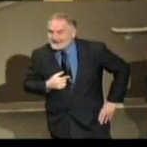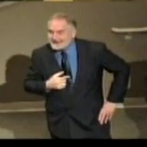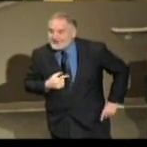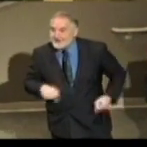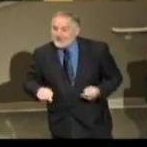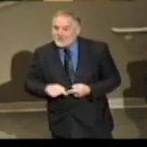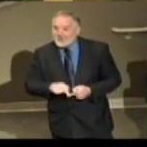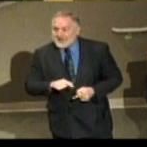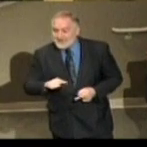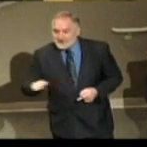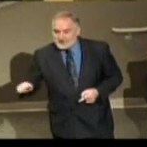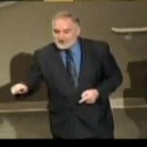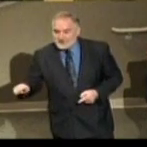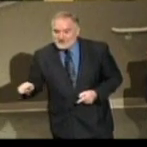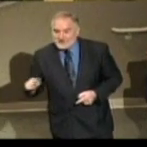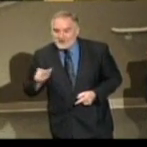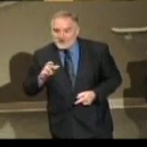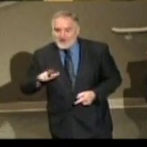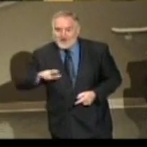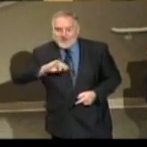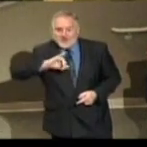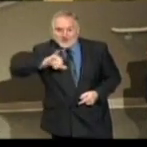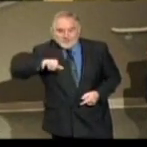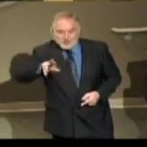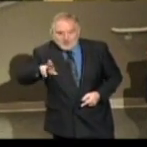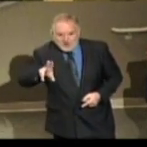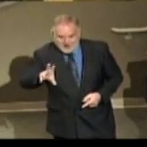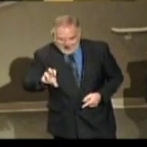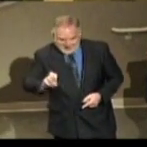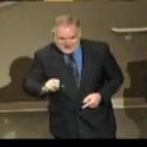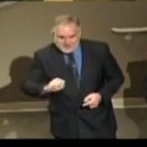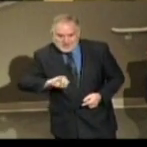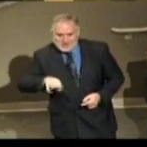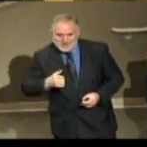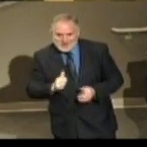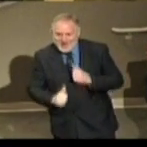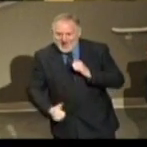When you are a Judas, when you are an act,